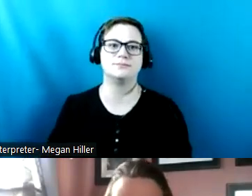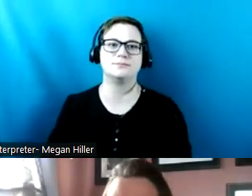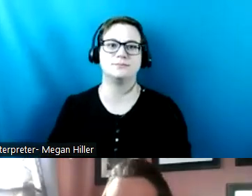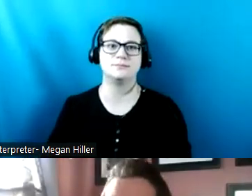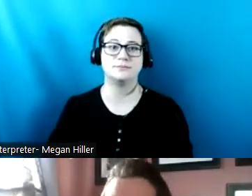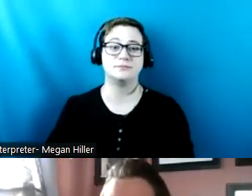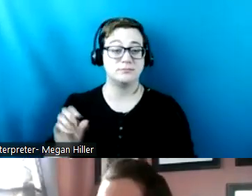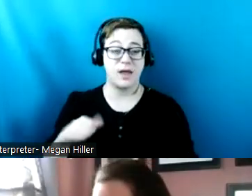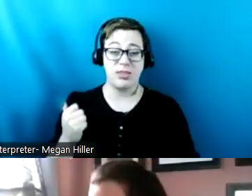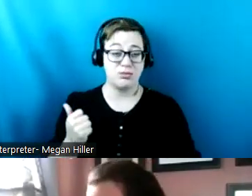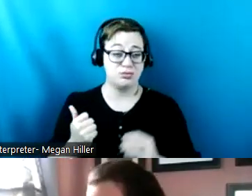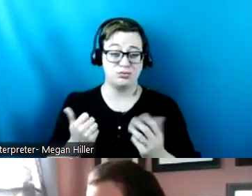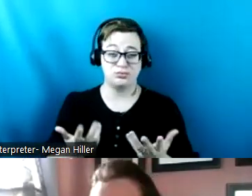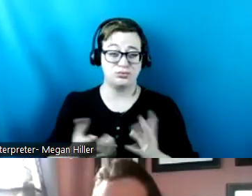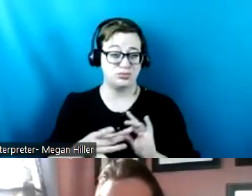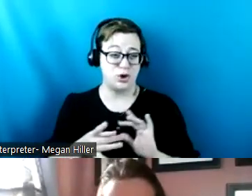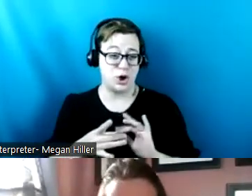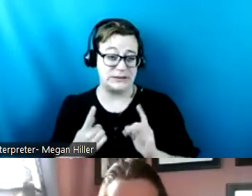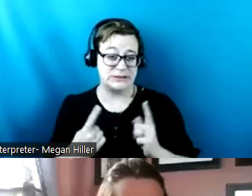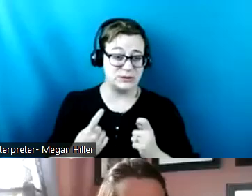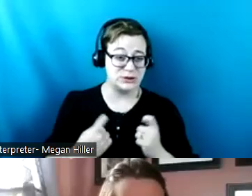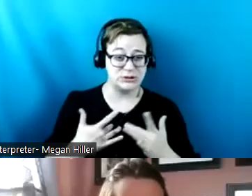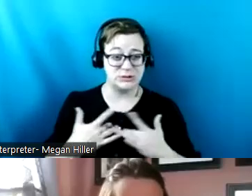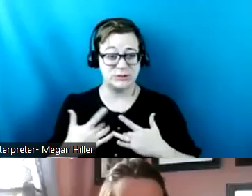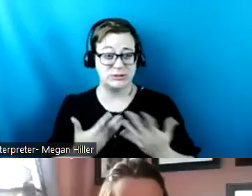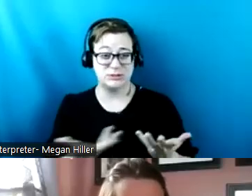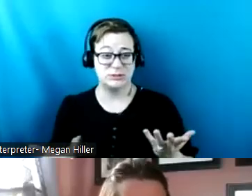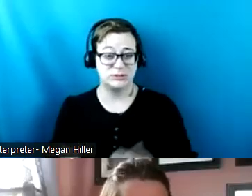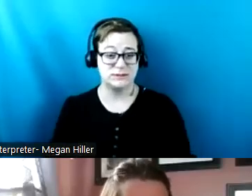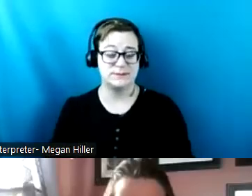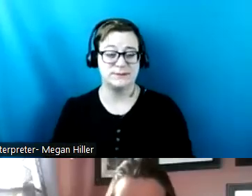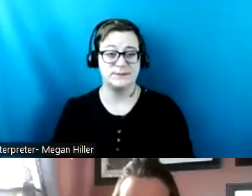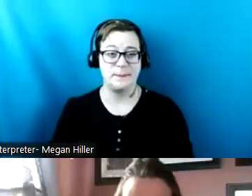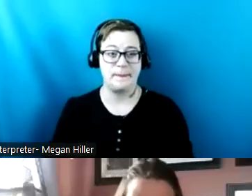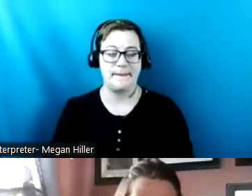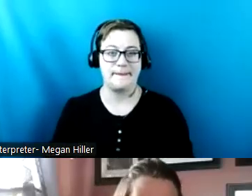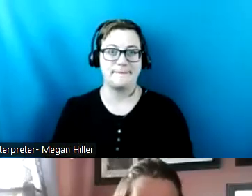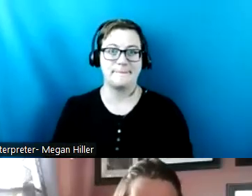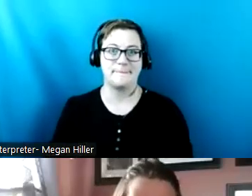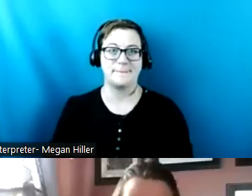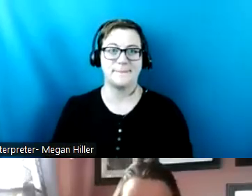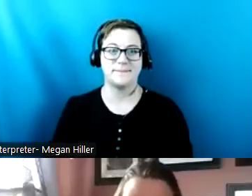Any other thoughts, questions, or concerns on that?